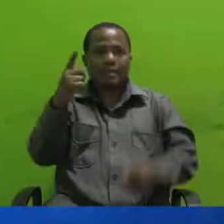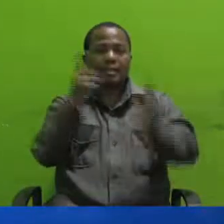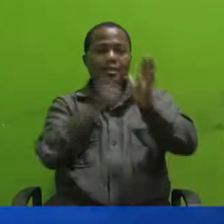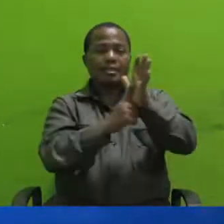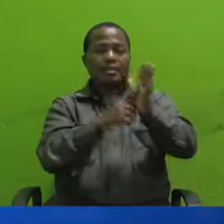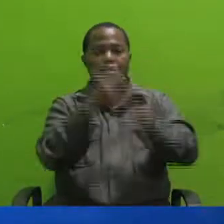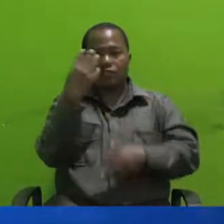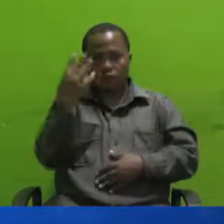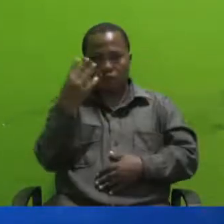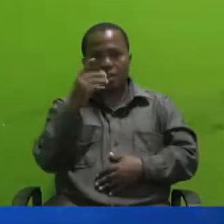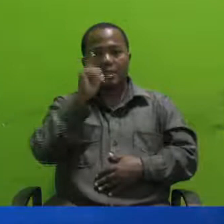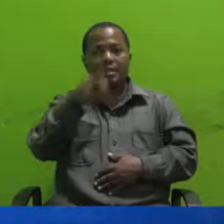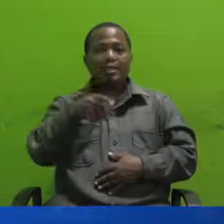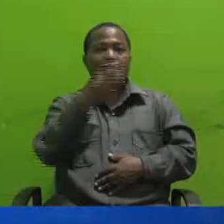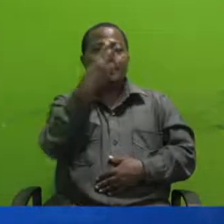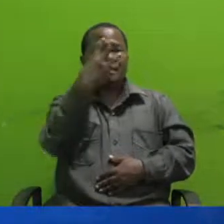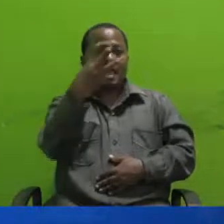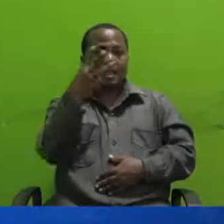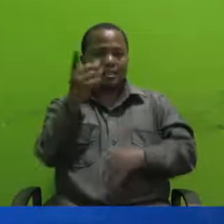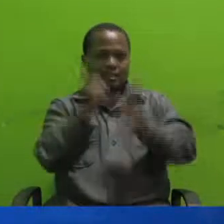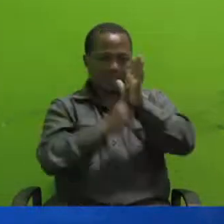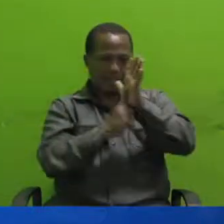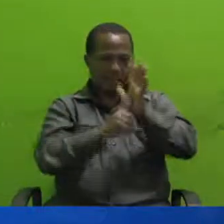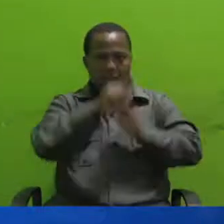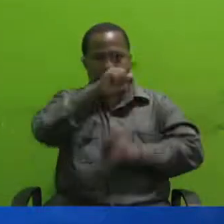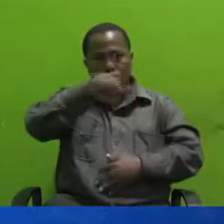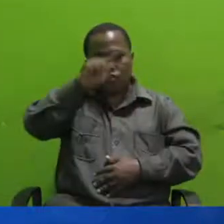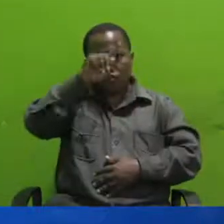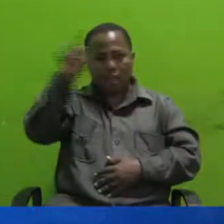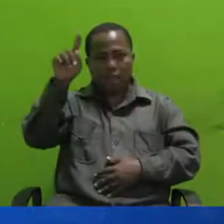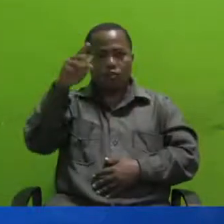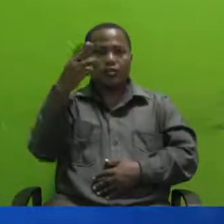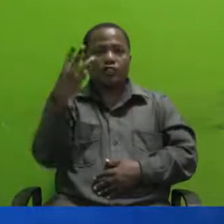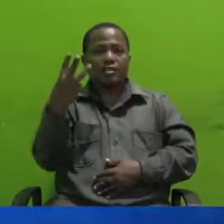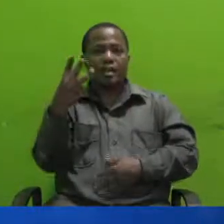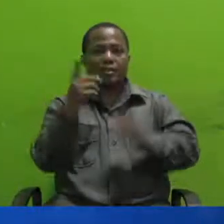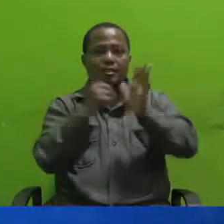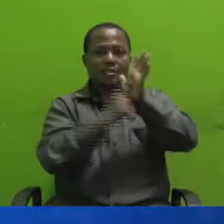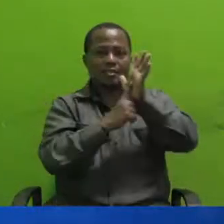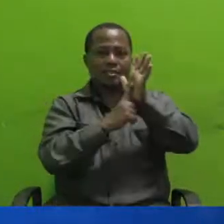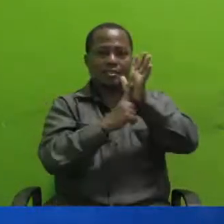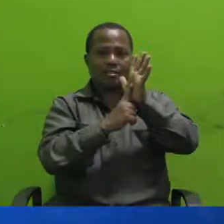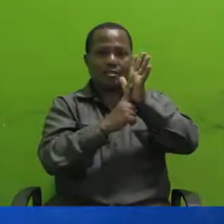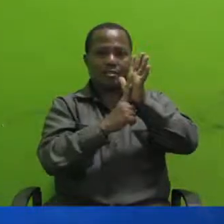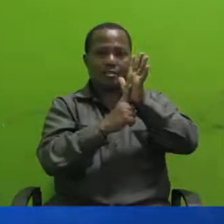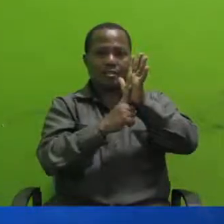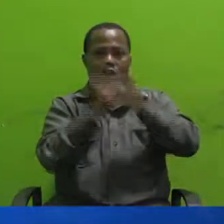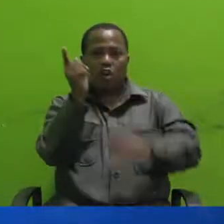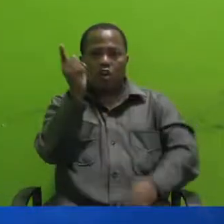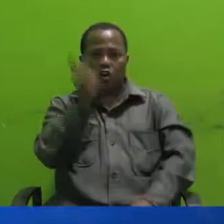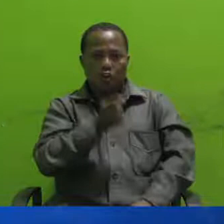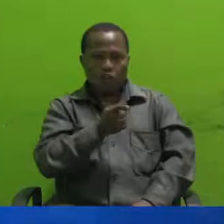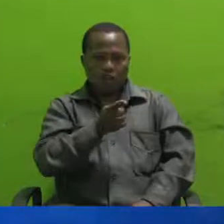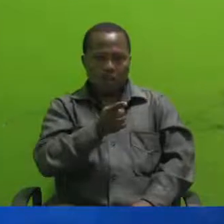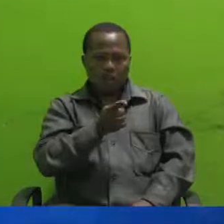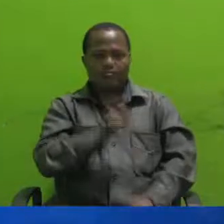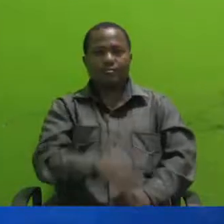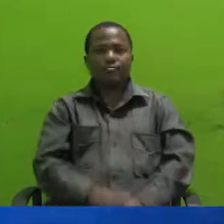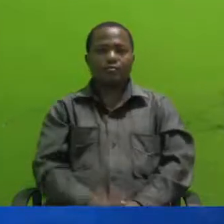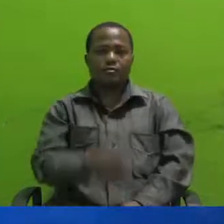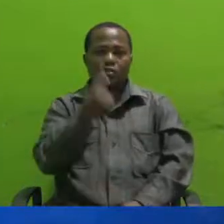64, that is 36. So we'll have square root of 36 over